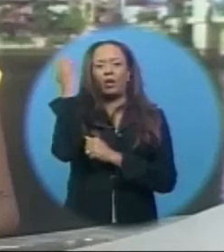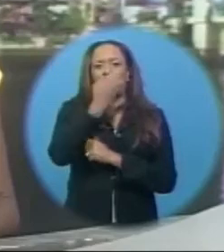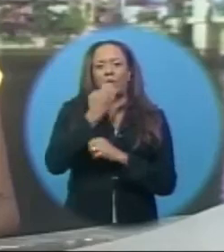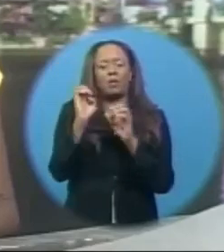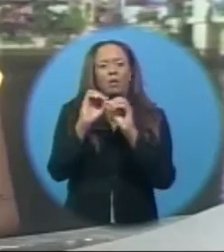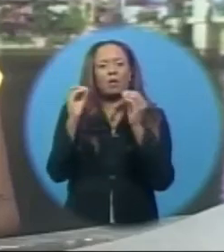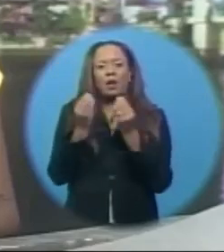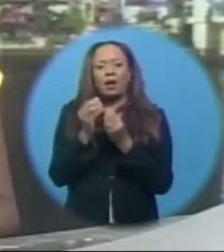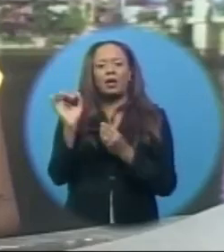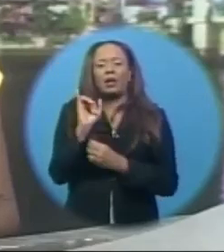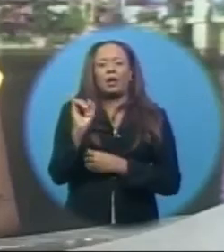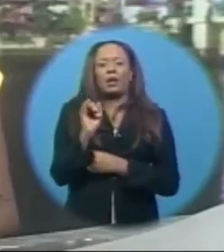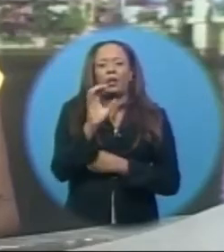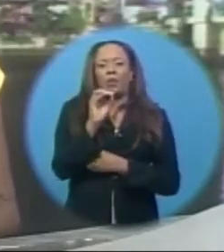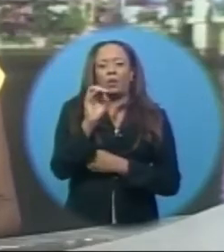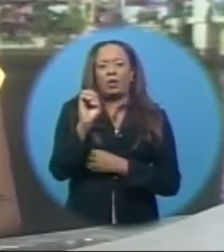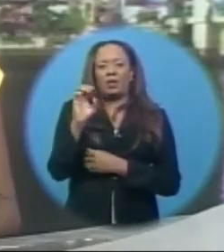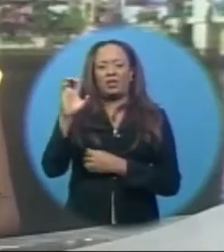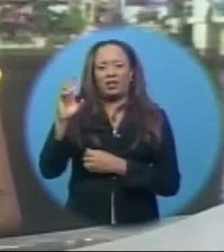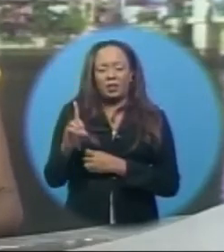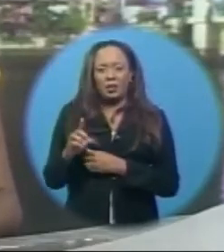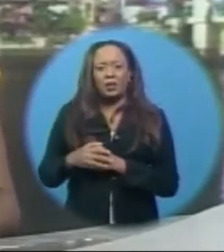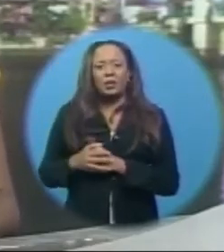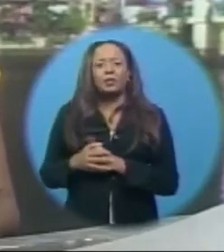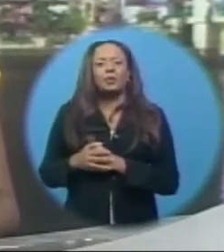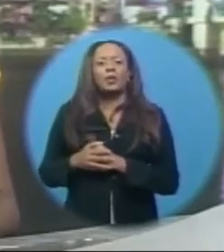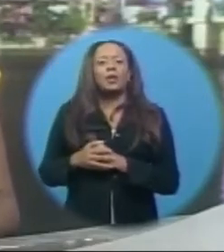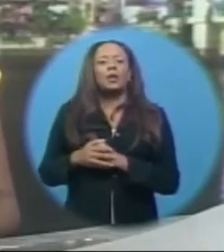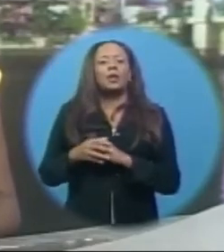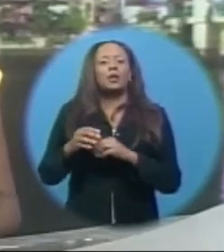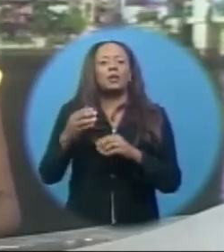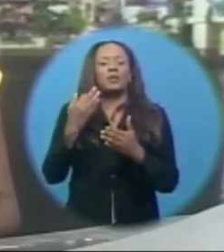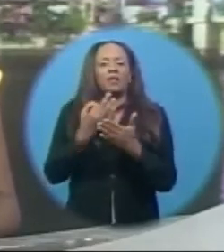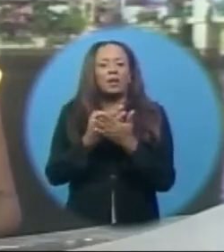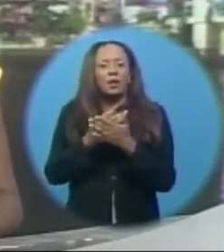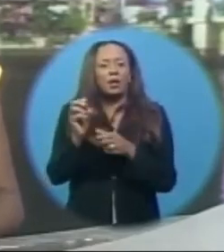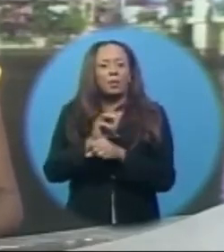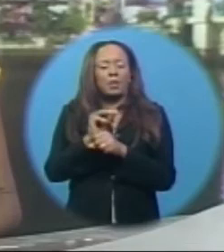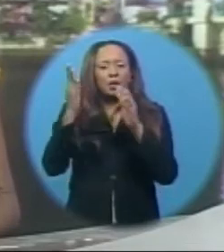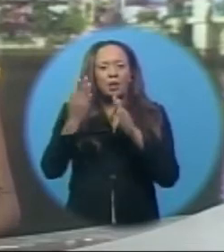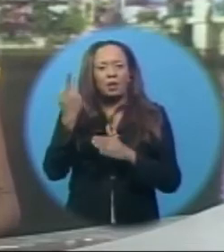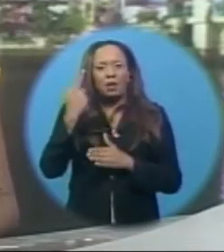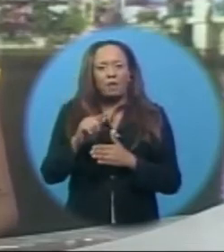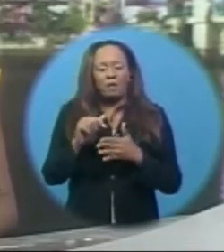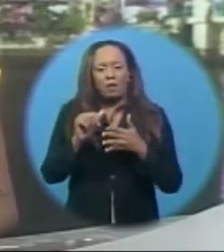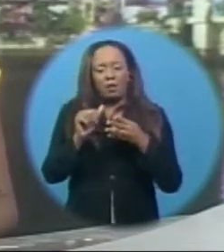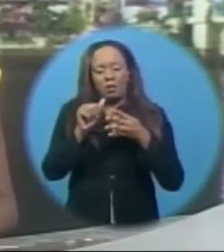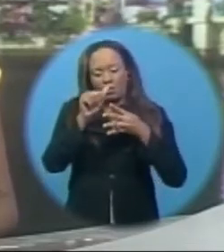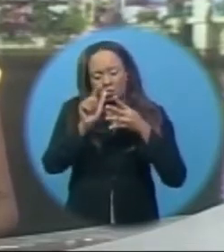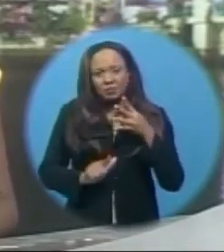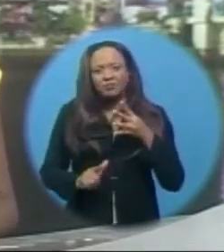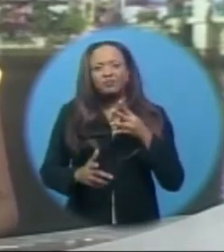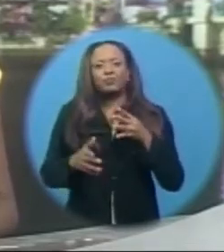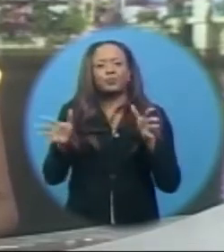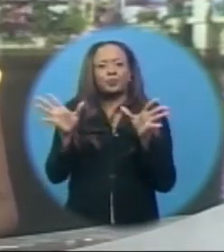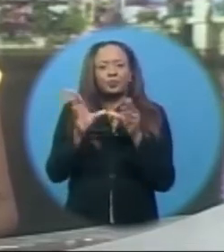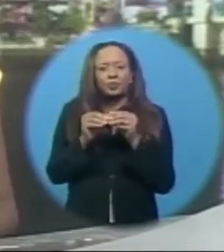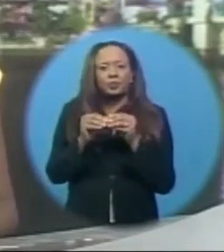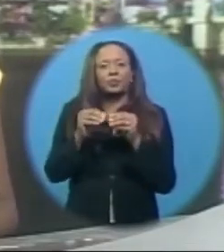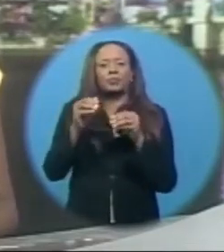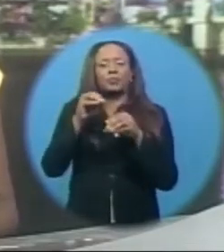the Organization for Economic Cooperation and Development, or OECD. The finance ministers who have been meeting in